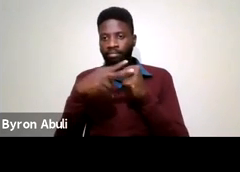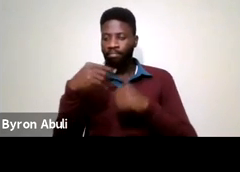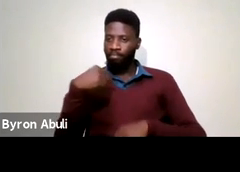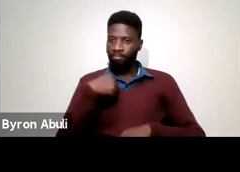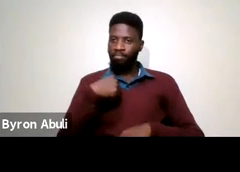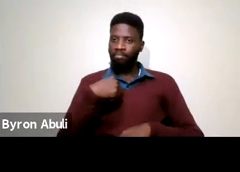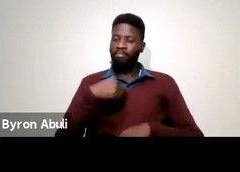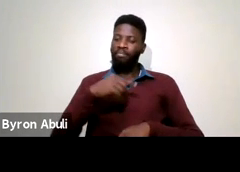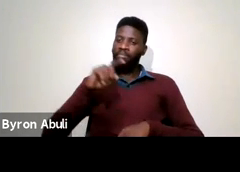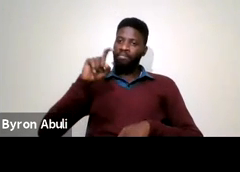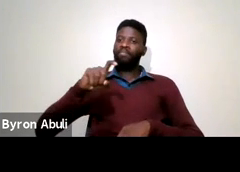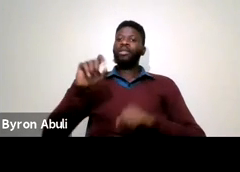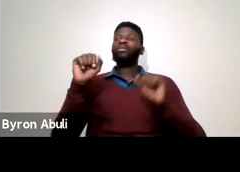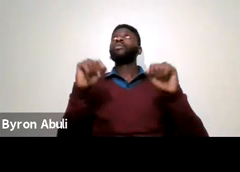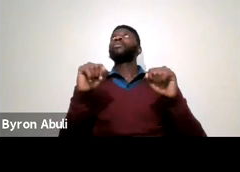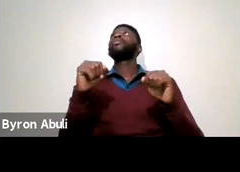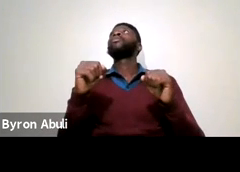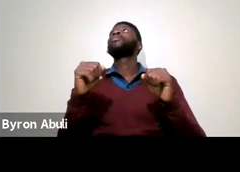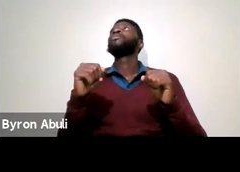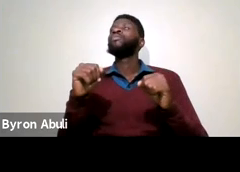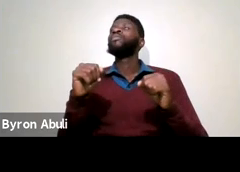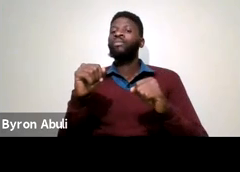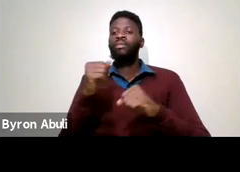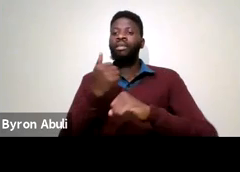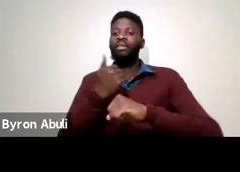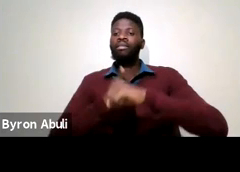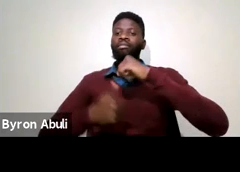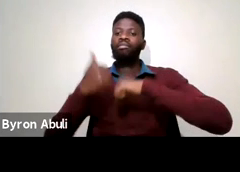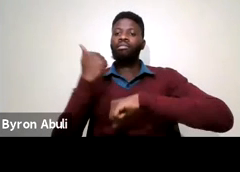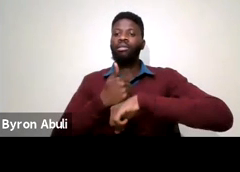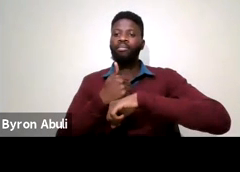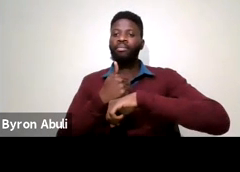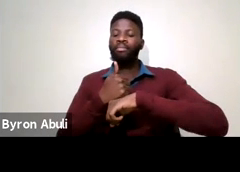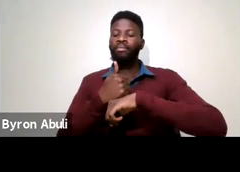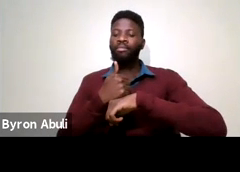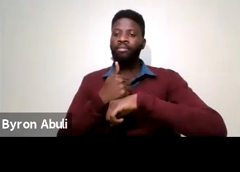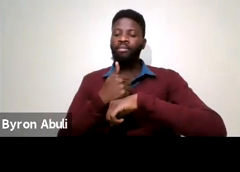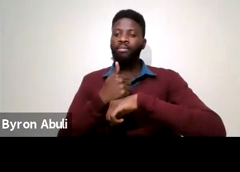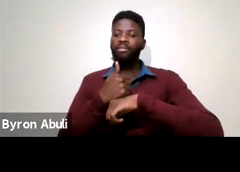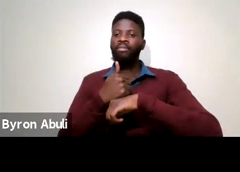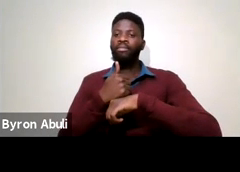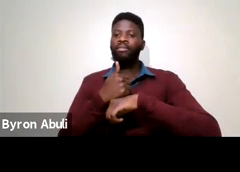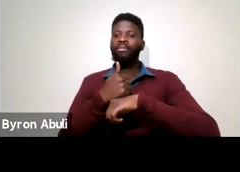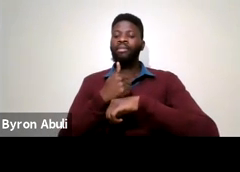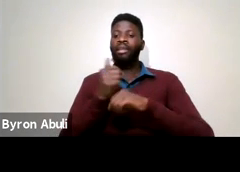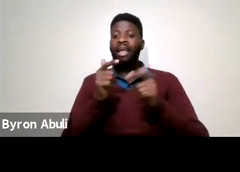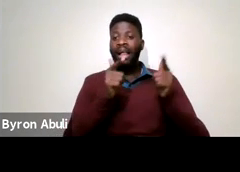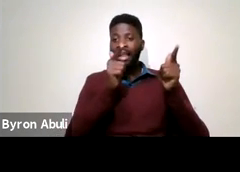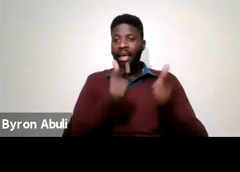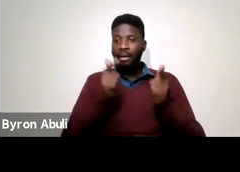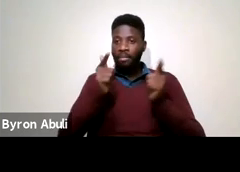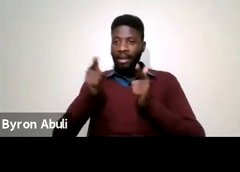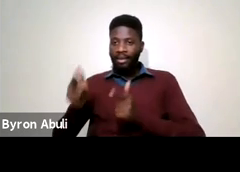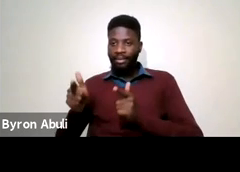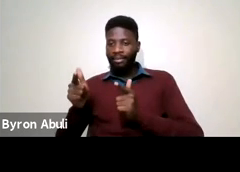able to set up a multi-purpose library. That's one of